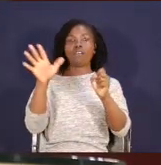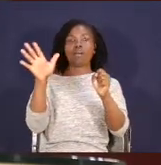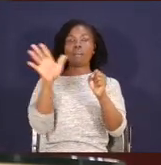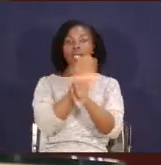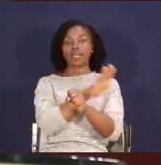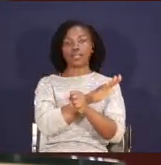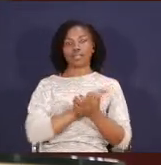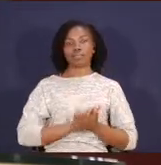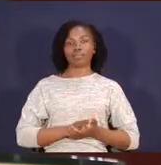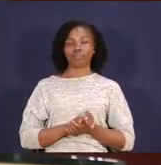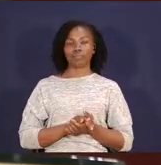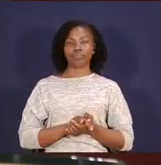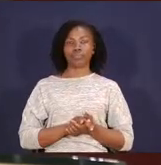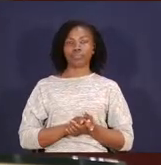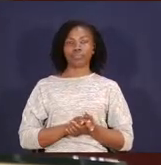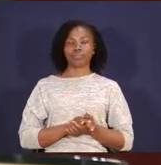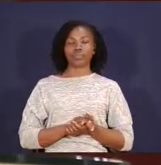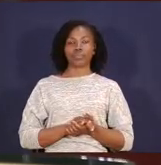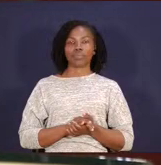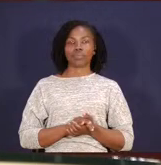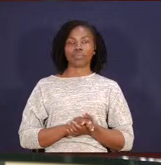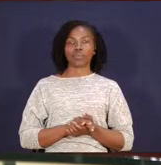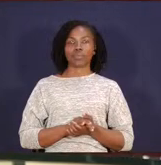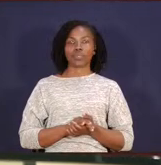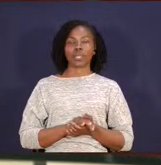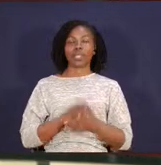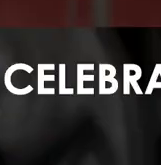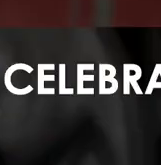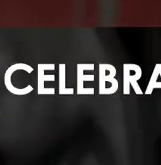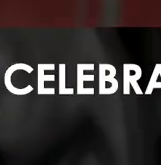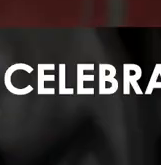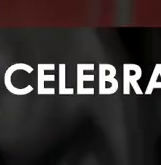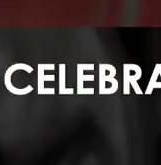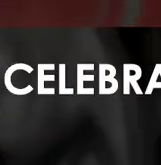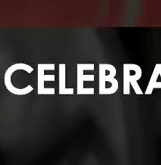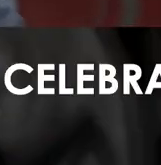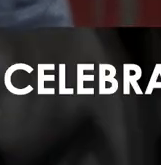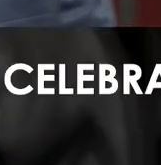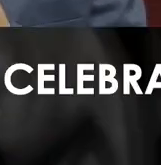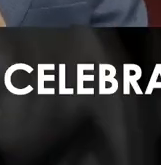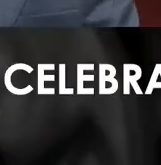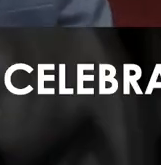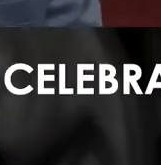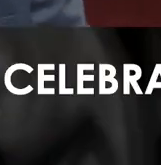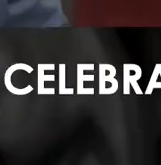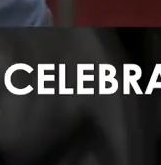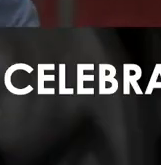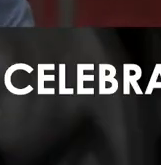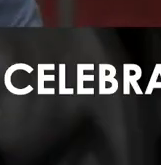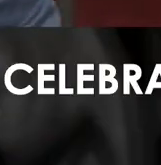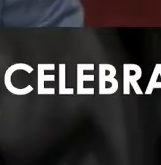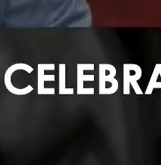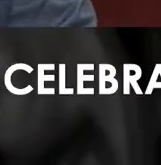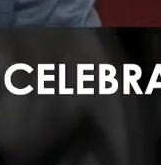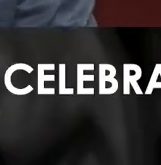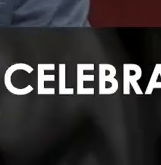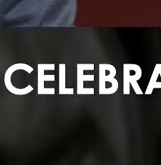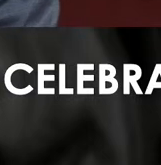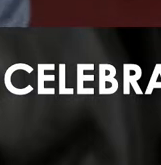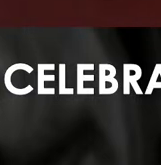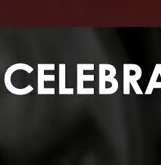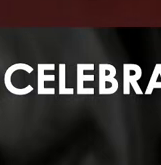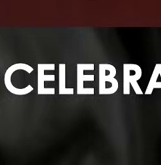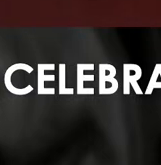of abundance. Stewardship celebrated. And a couple of verses that I'll read there from verse